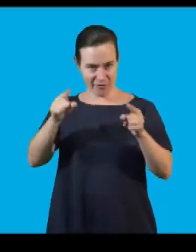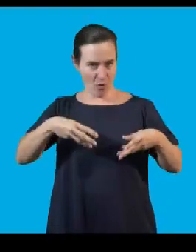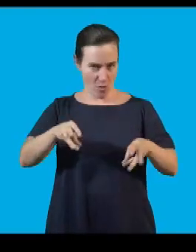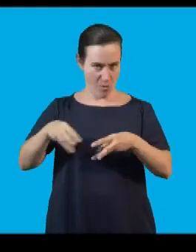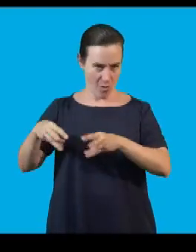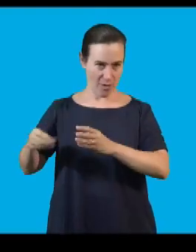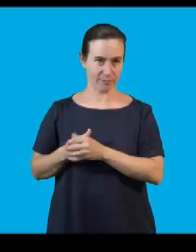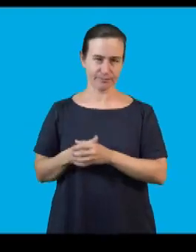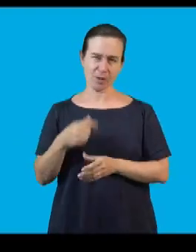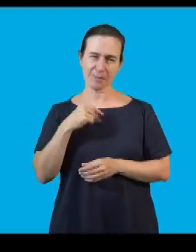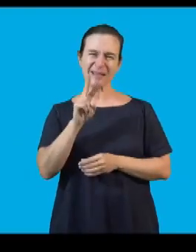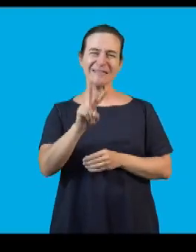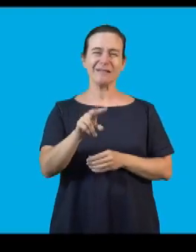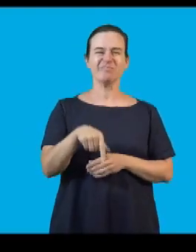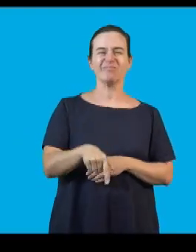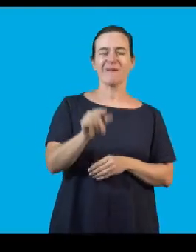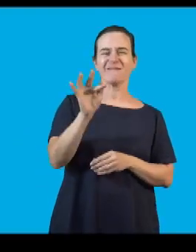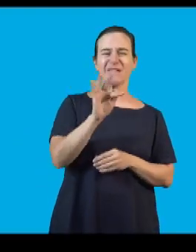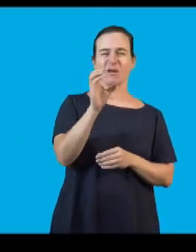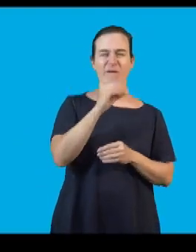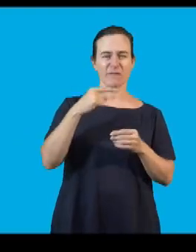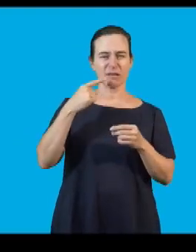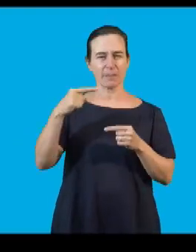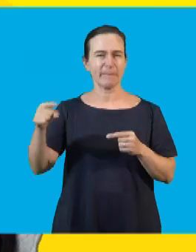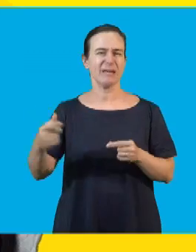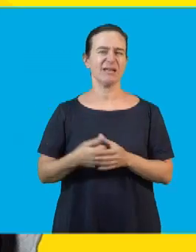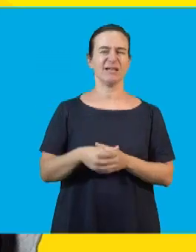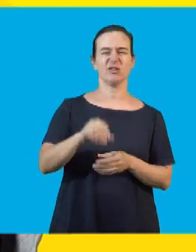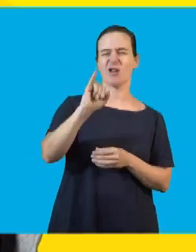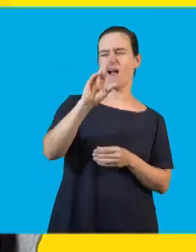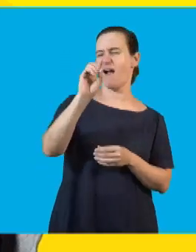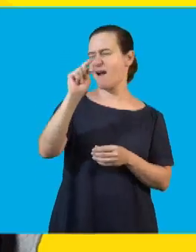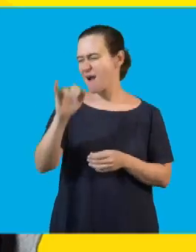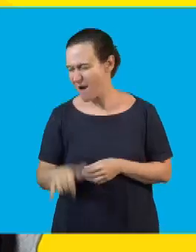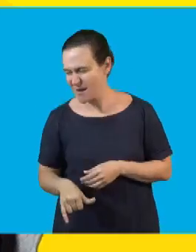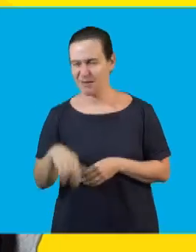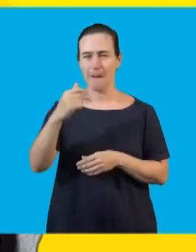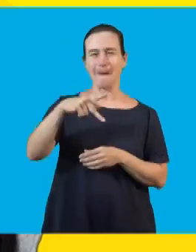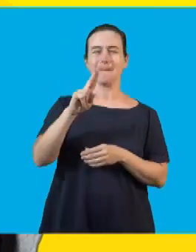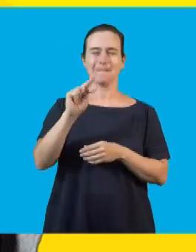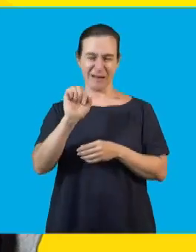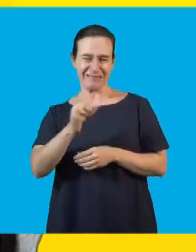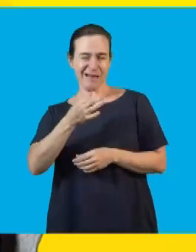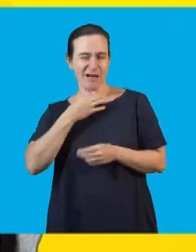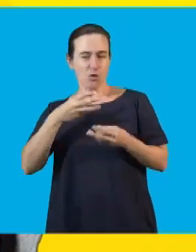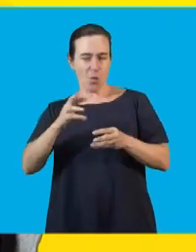cartoon. Take note of the figures of speech, your satire, your irony, your pun. Remember, this contributes